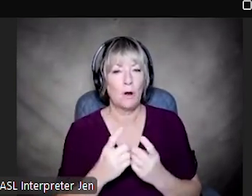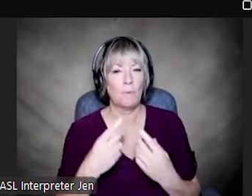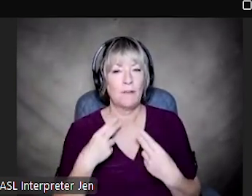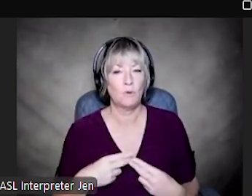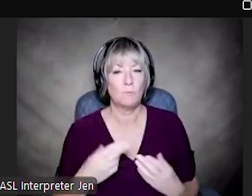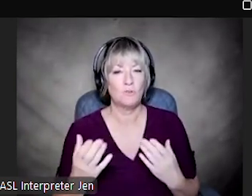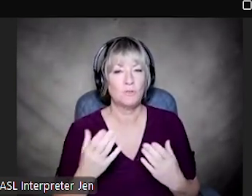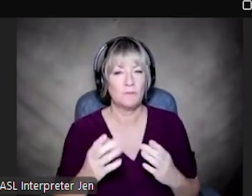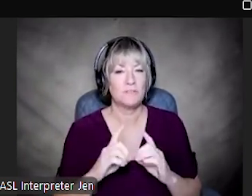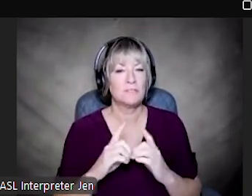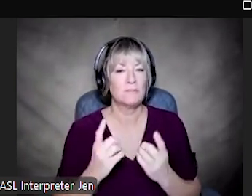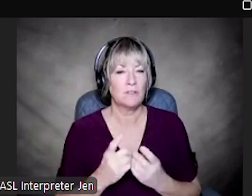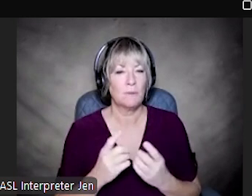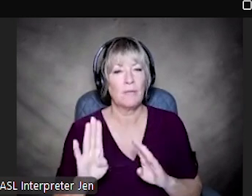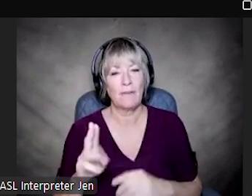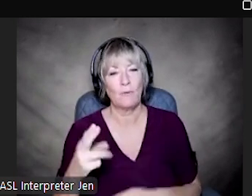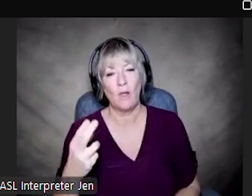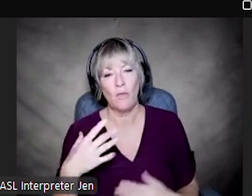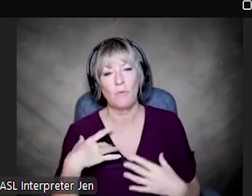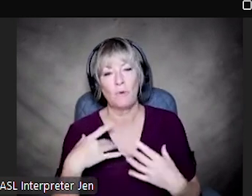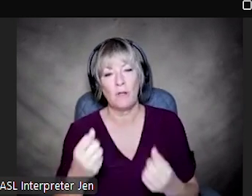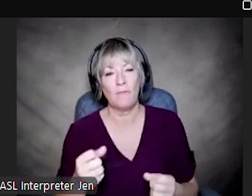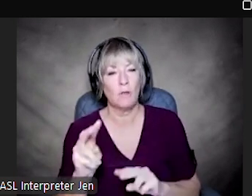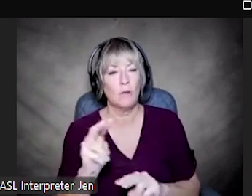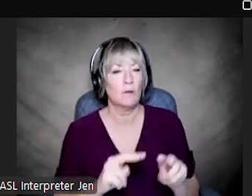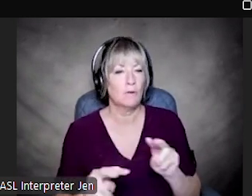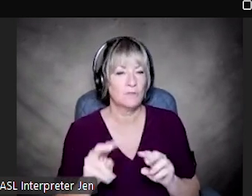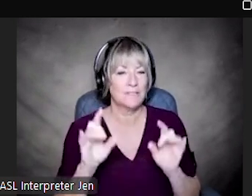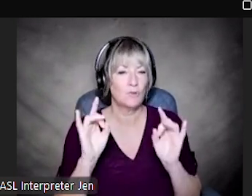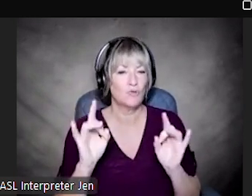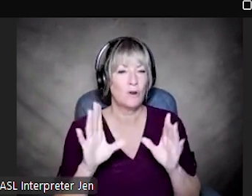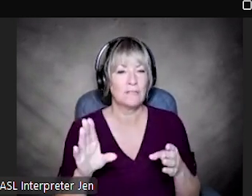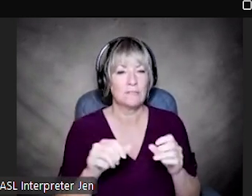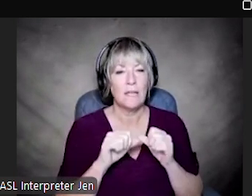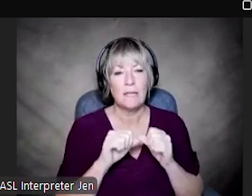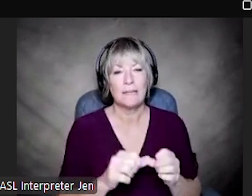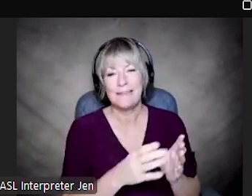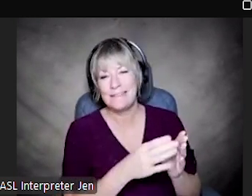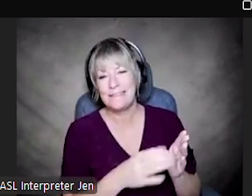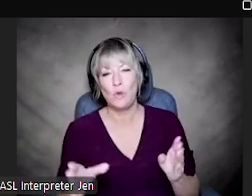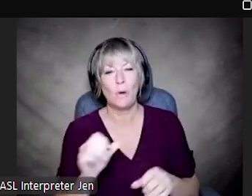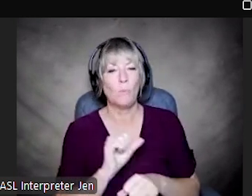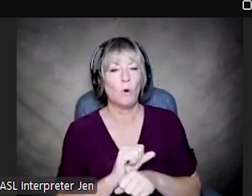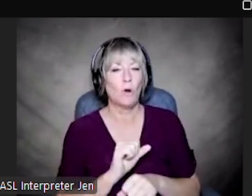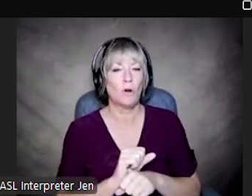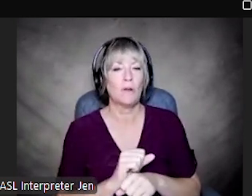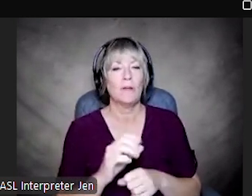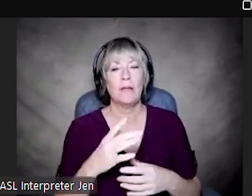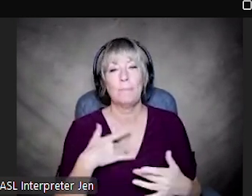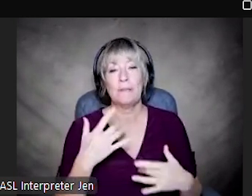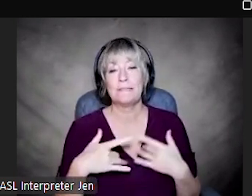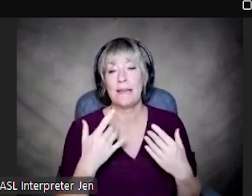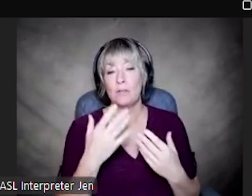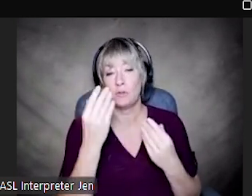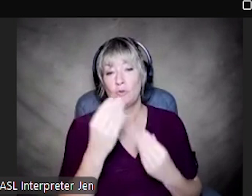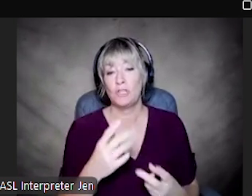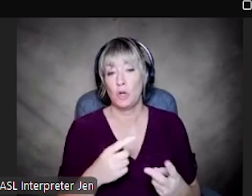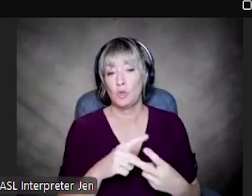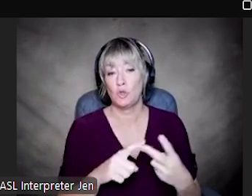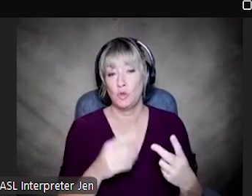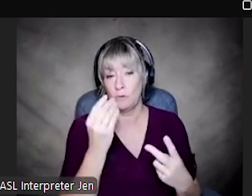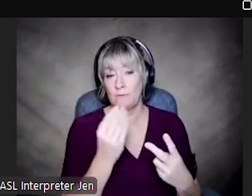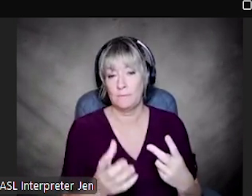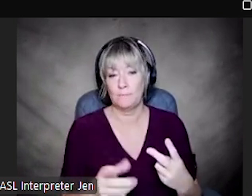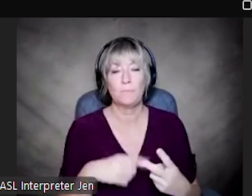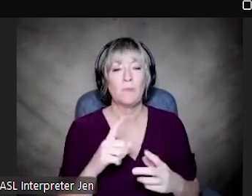of Behavioral Health and Recovery, so overseeing our crisis continuum work, and really excited to be sharing 2 updates. So